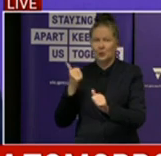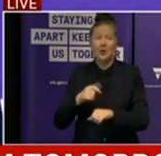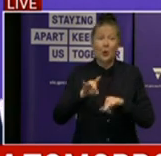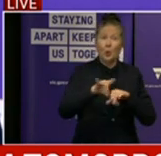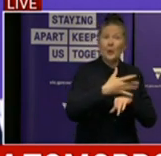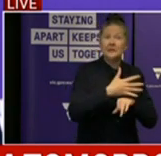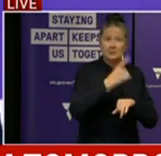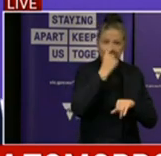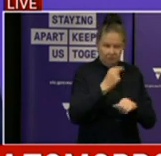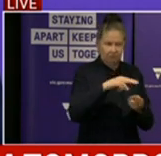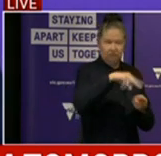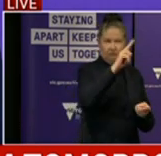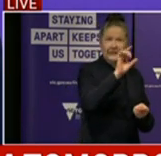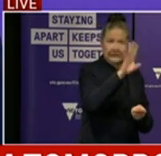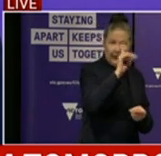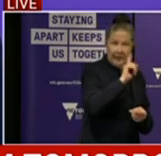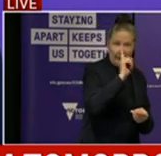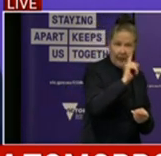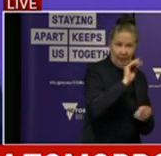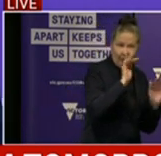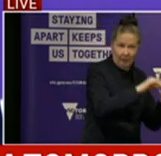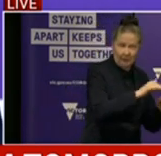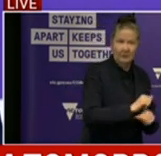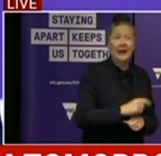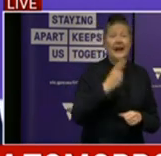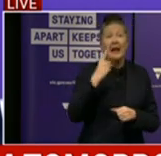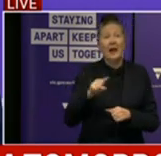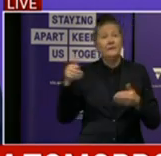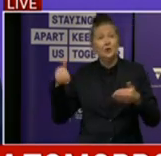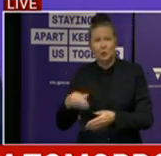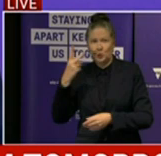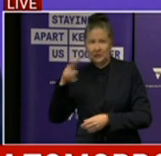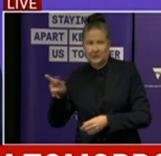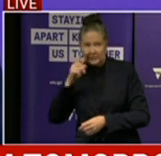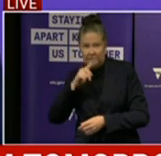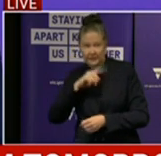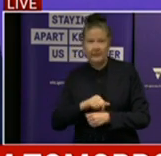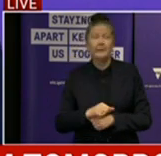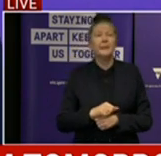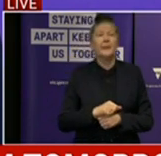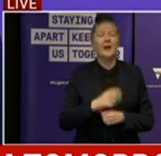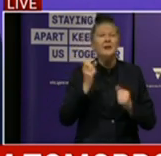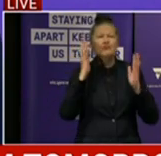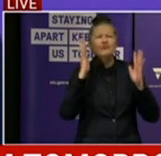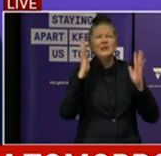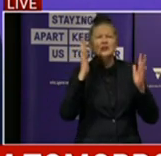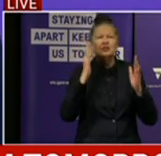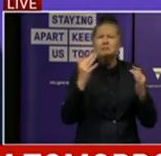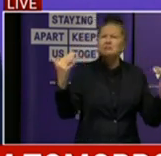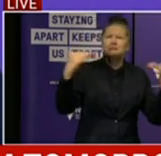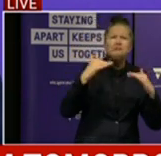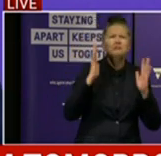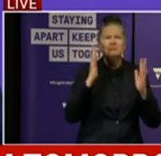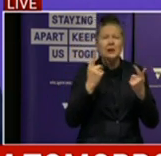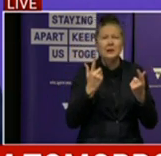people and for funerals to 20 mourners. Outdoor religious gatherings will increase to up to 10 people plus 1